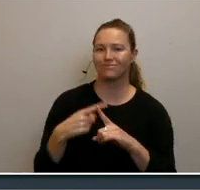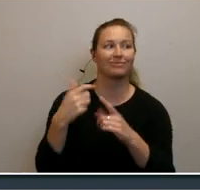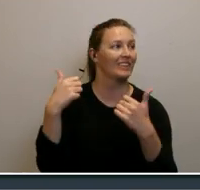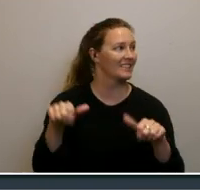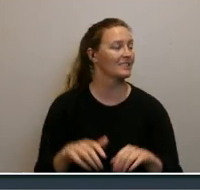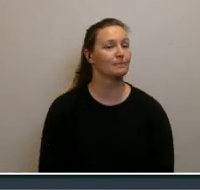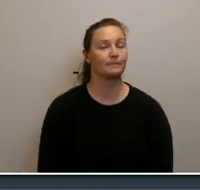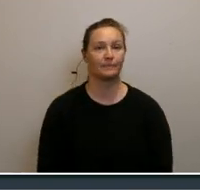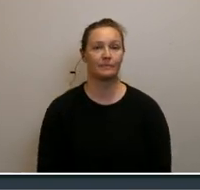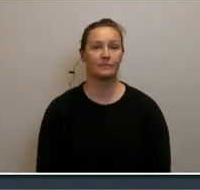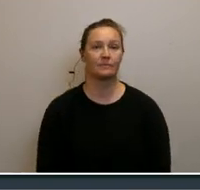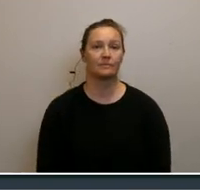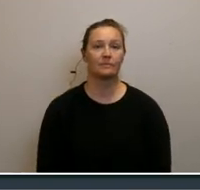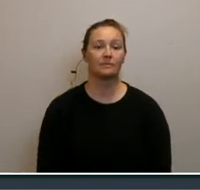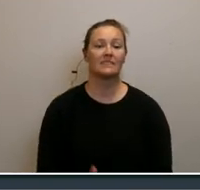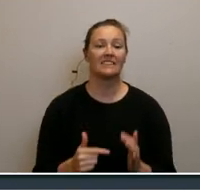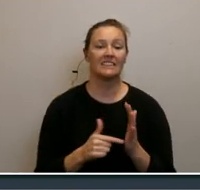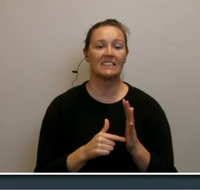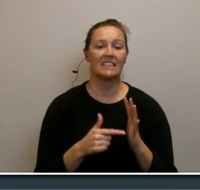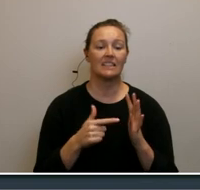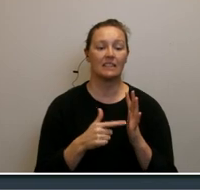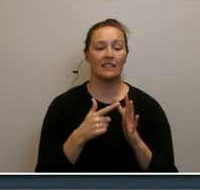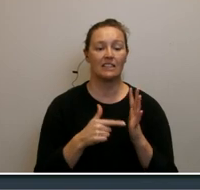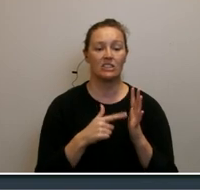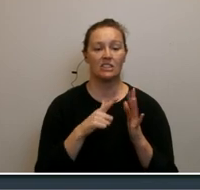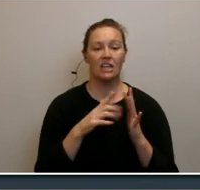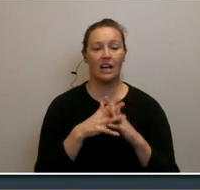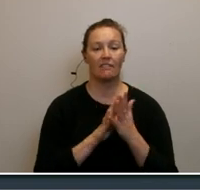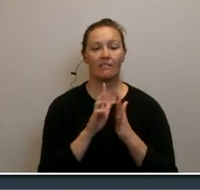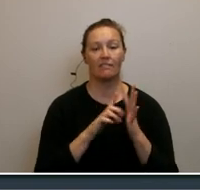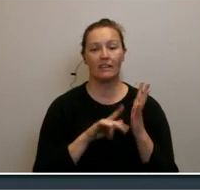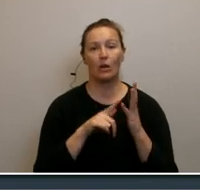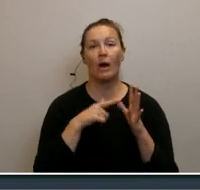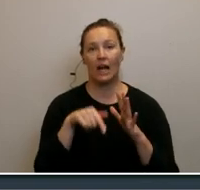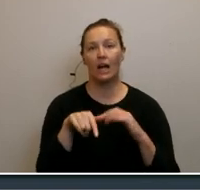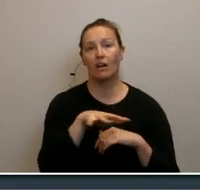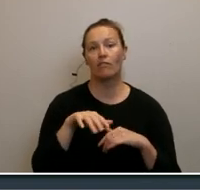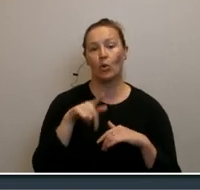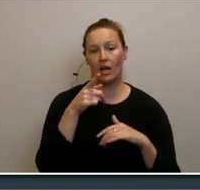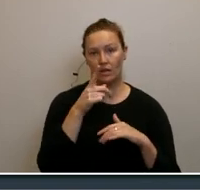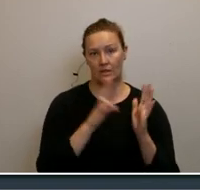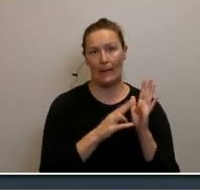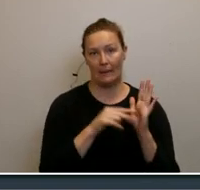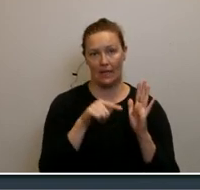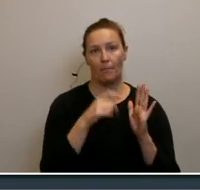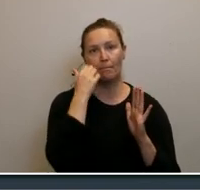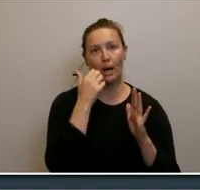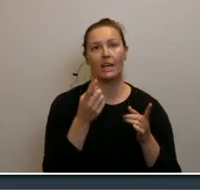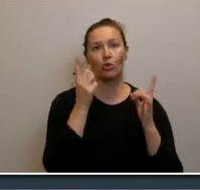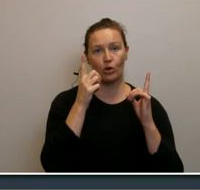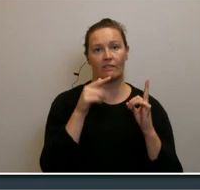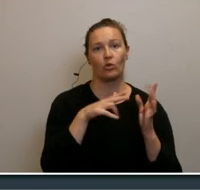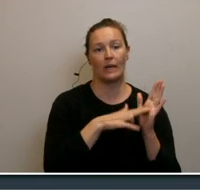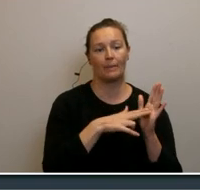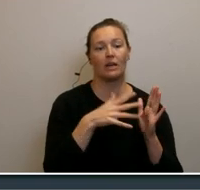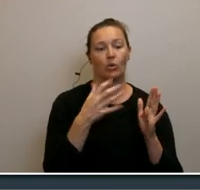Kia ora everyone, Te Taipino o Te Whanganui Arotu, we're the mandated iwi authority for Ahurere Napier. We have representation from our 8